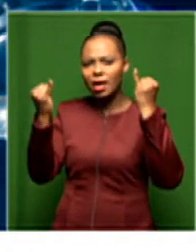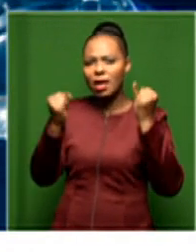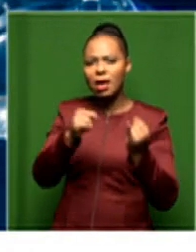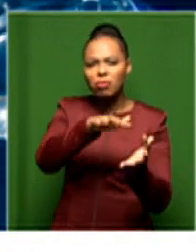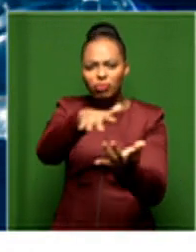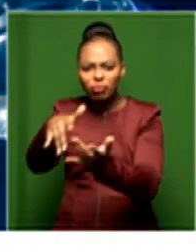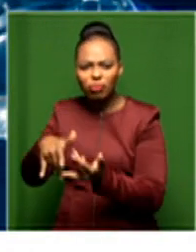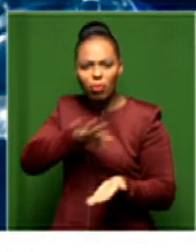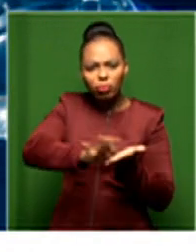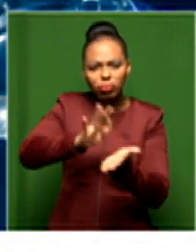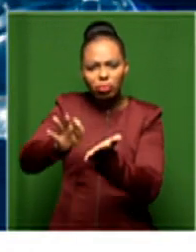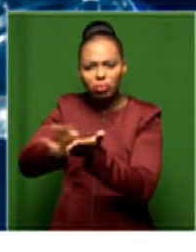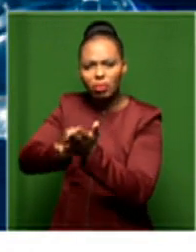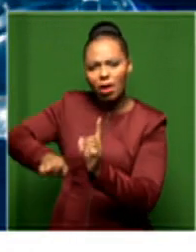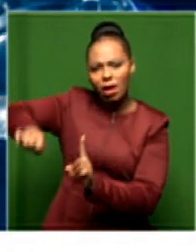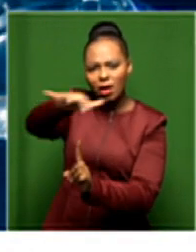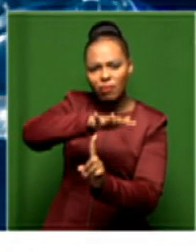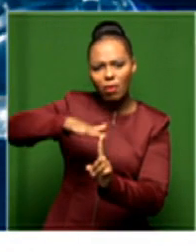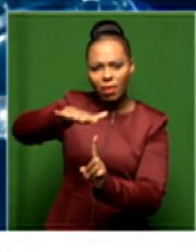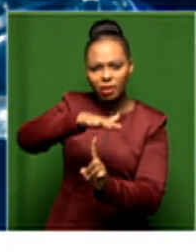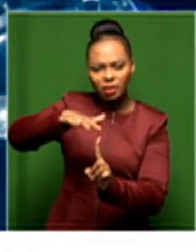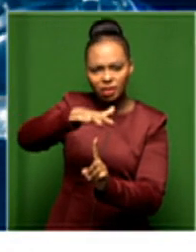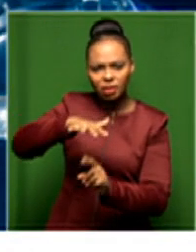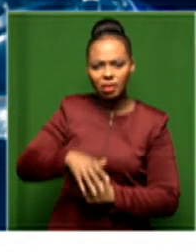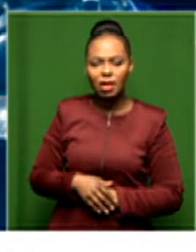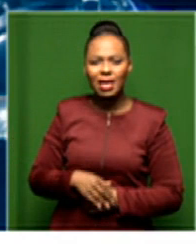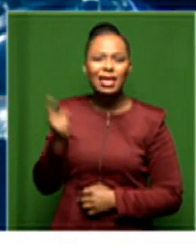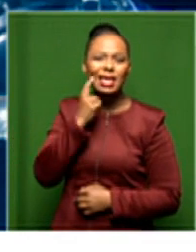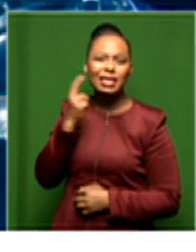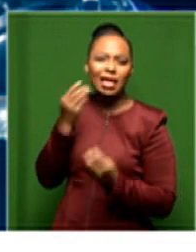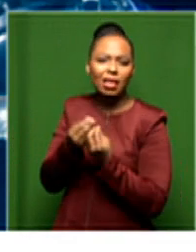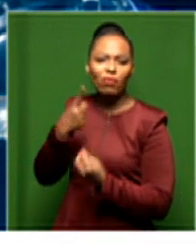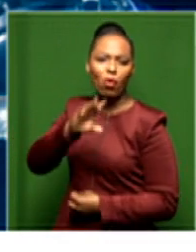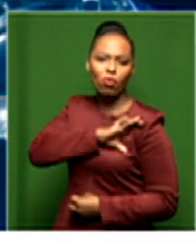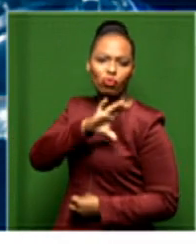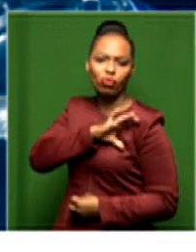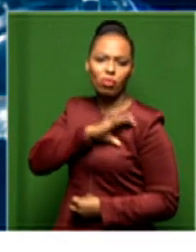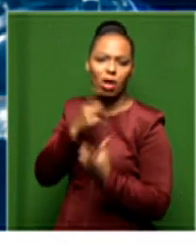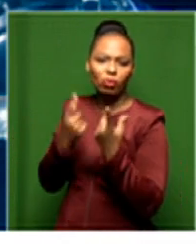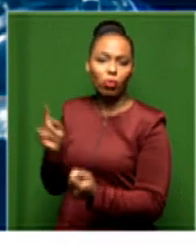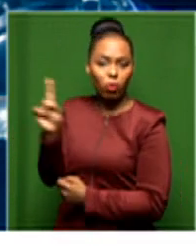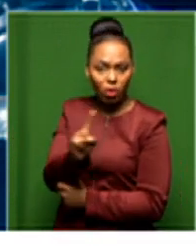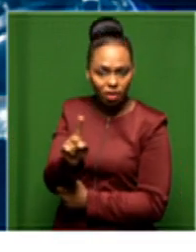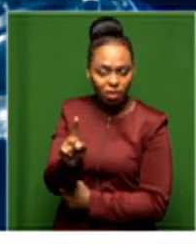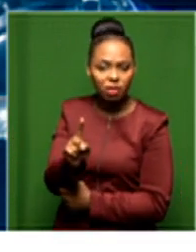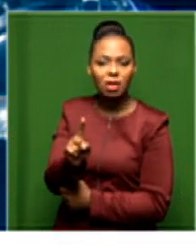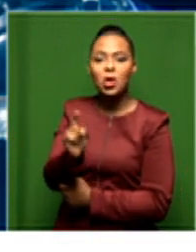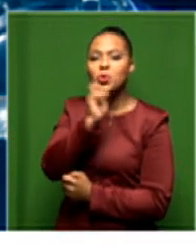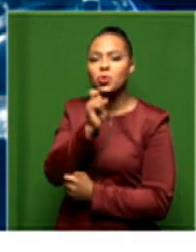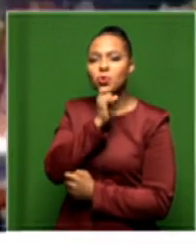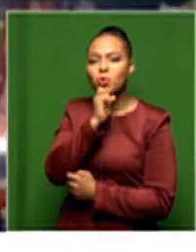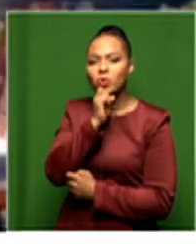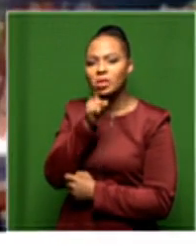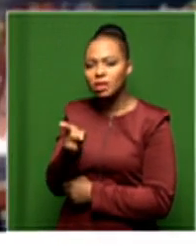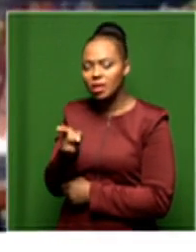the environment? I think the easiest thing for the consumer to do is to use product that's made from